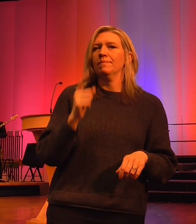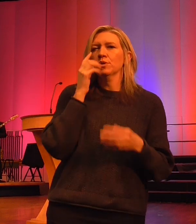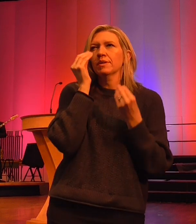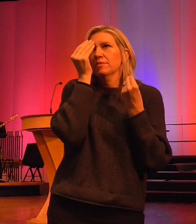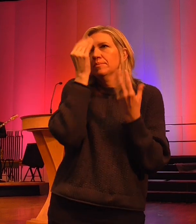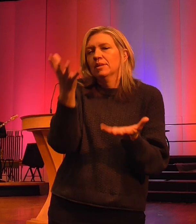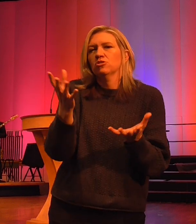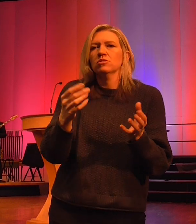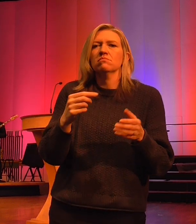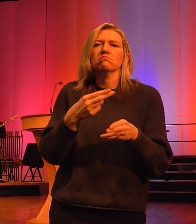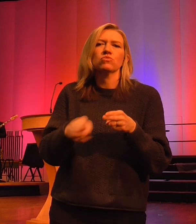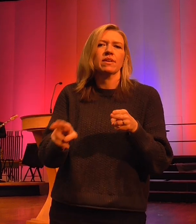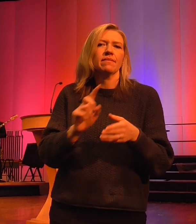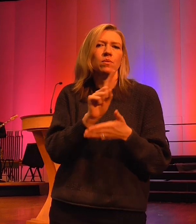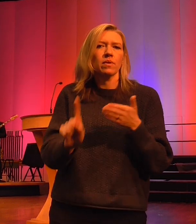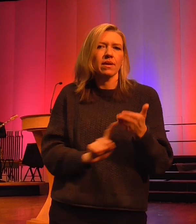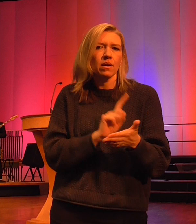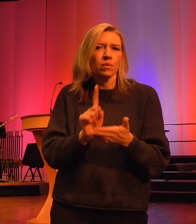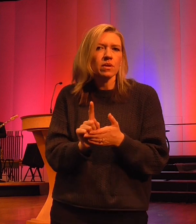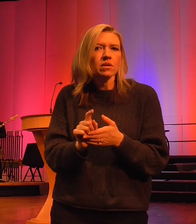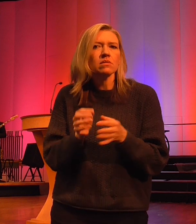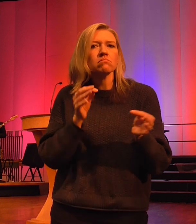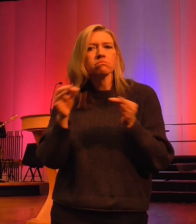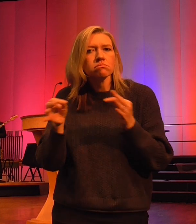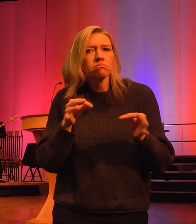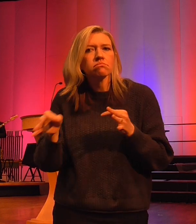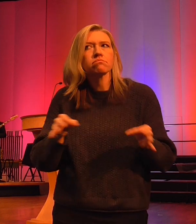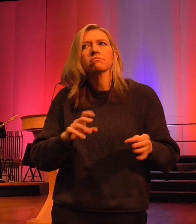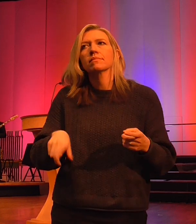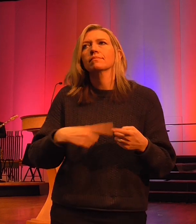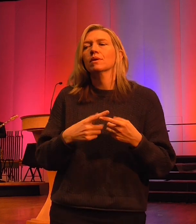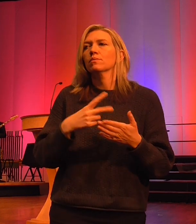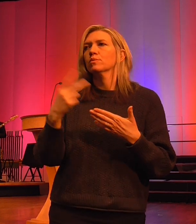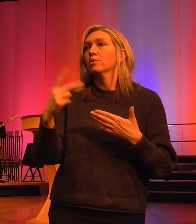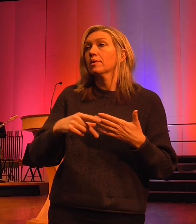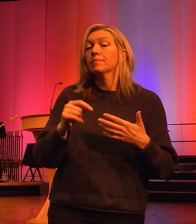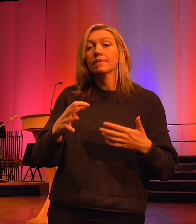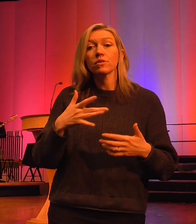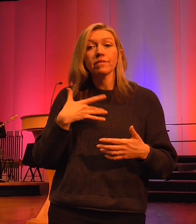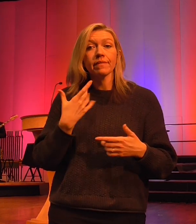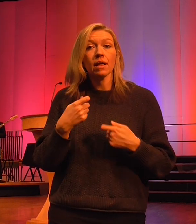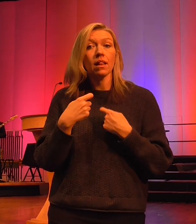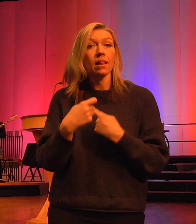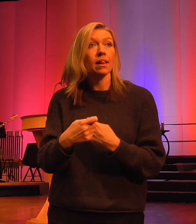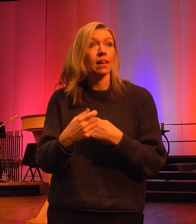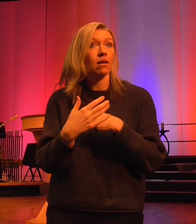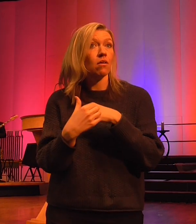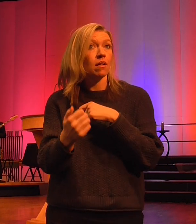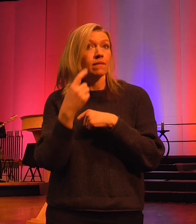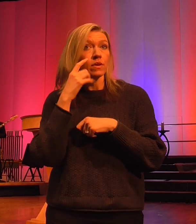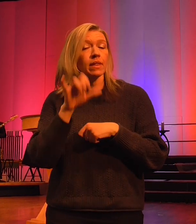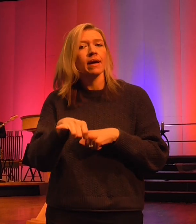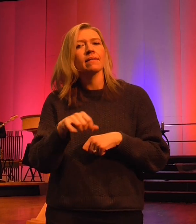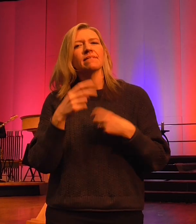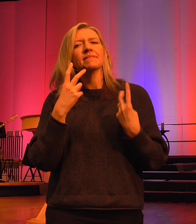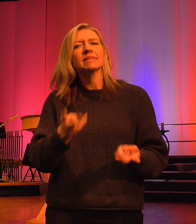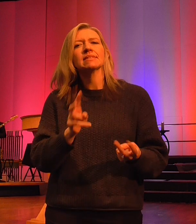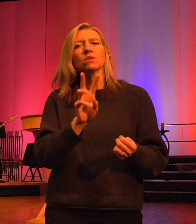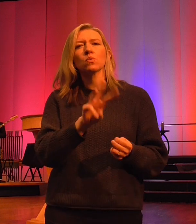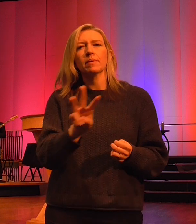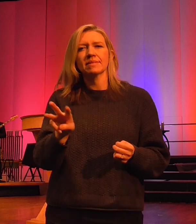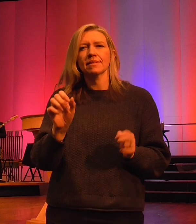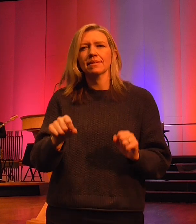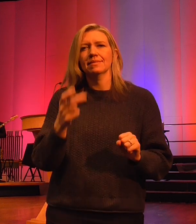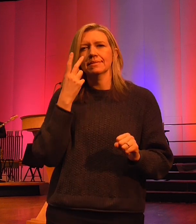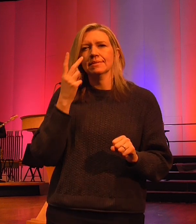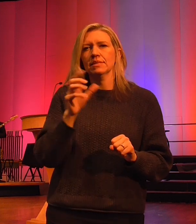about an hour-long information session where we'll tell you all about it. So if you have any call for that, please go to our website and you'll find the Zoom link